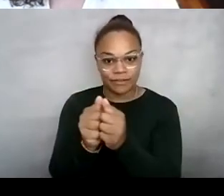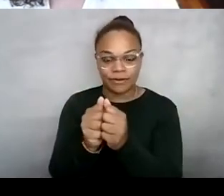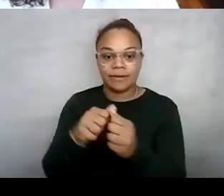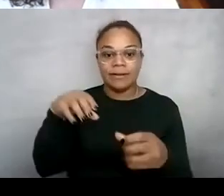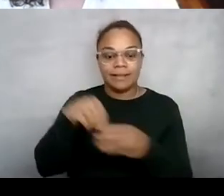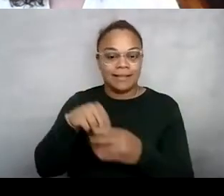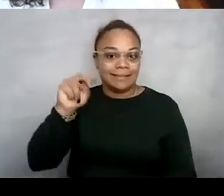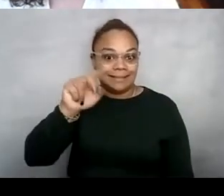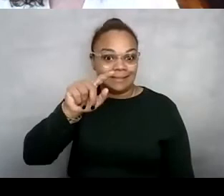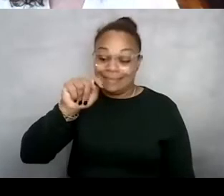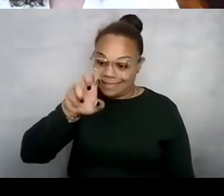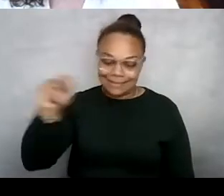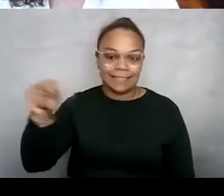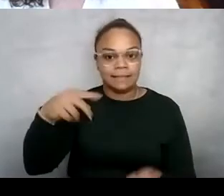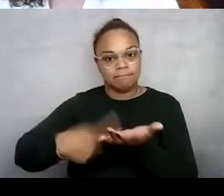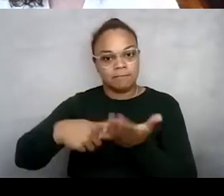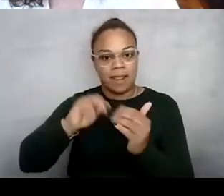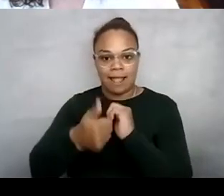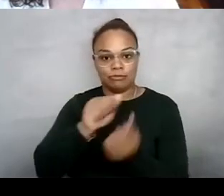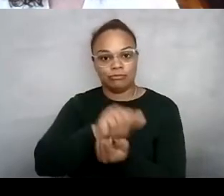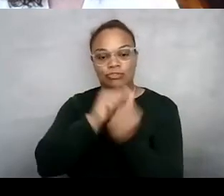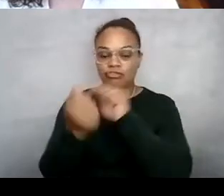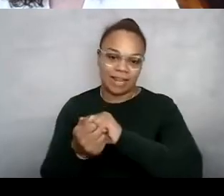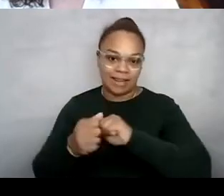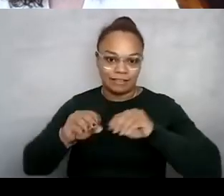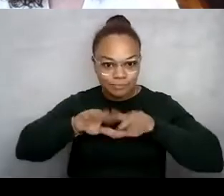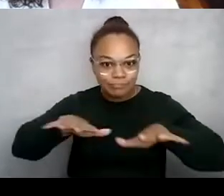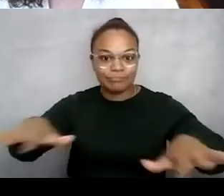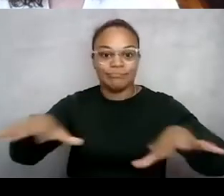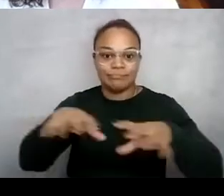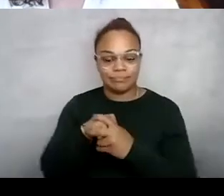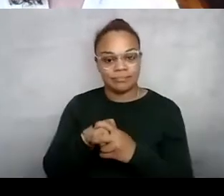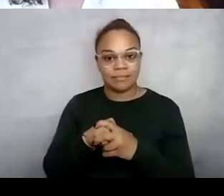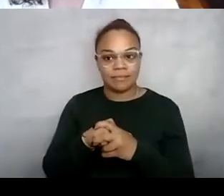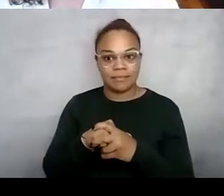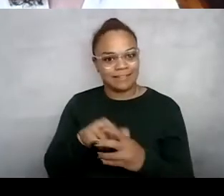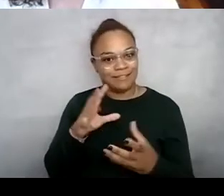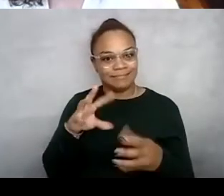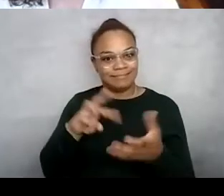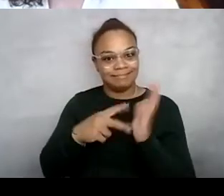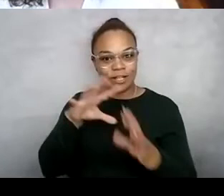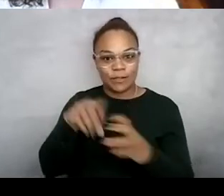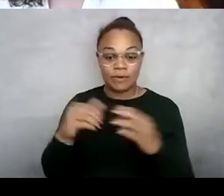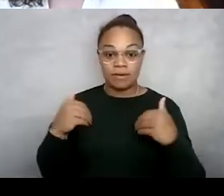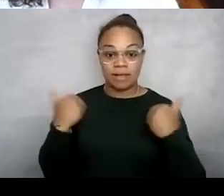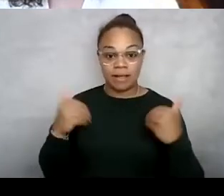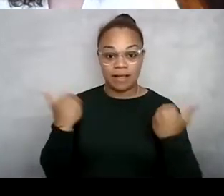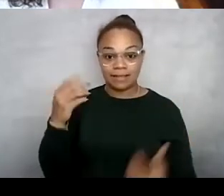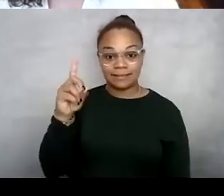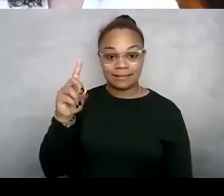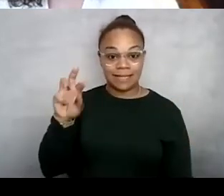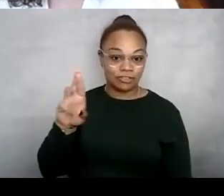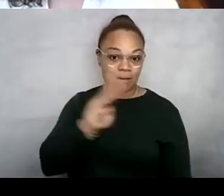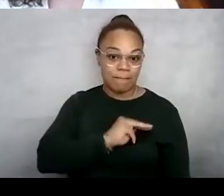being multiracial. So from the very beginning. So you had a young Dr. Martin Luther King who went to Highlander Center, and you had